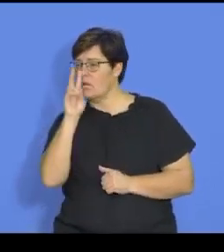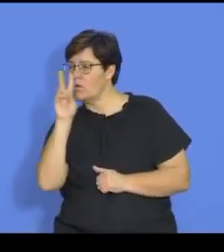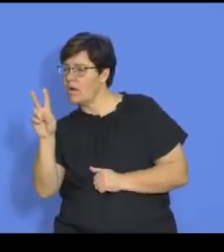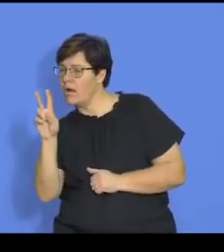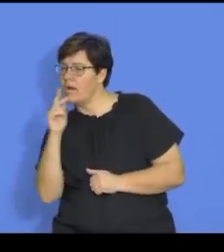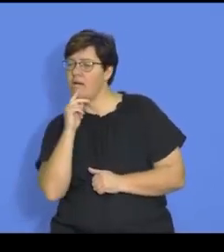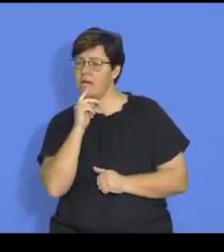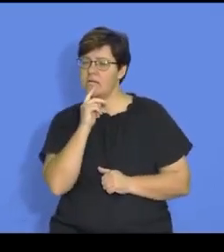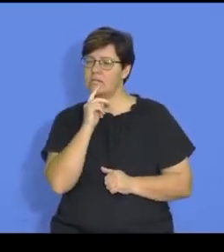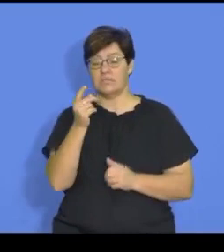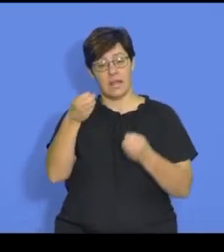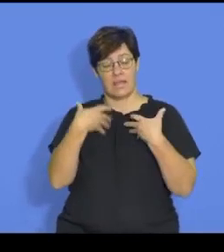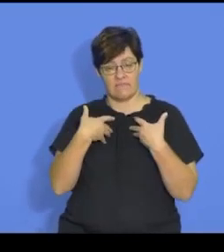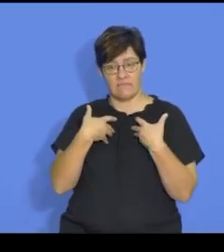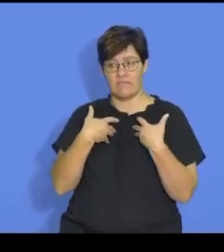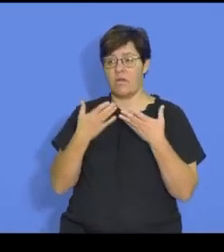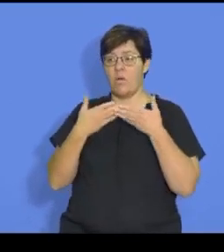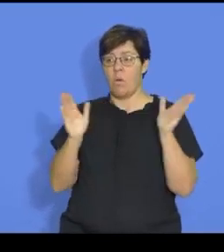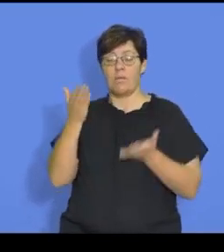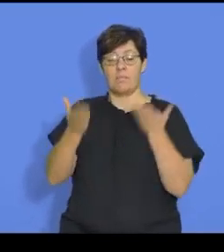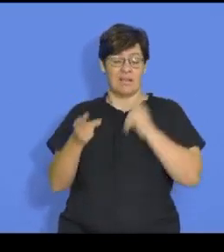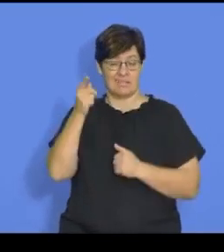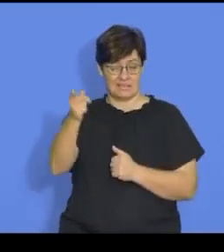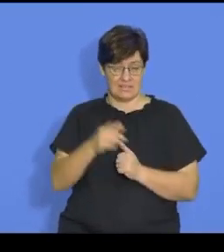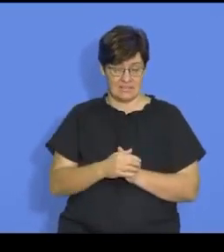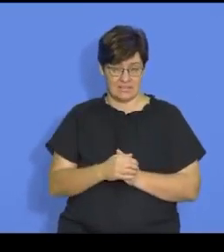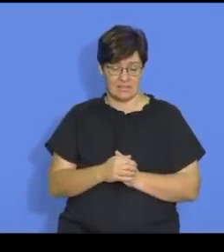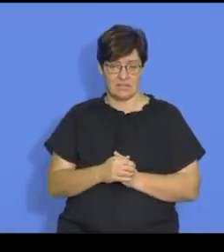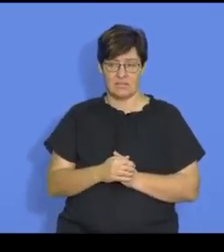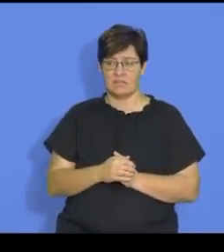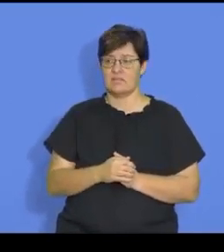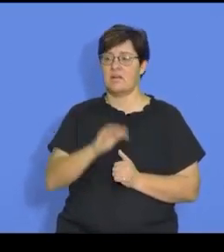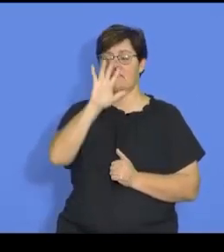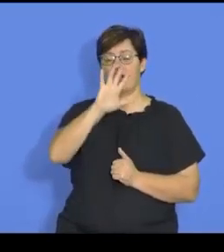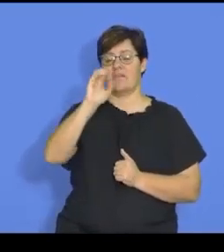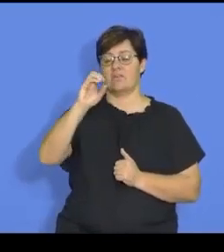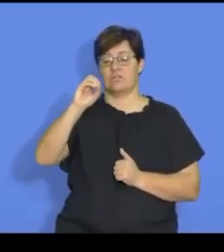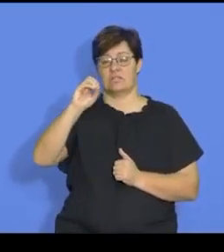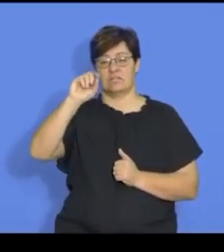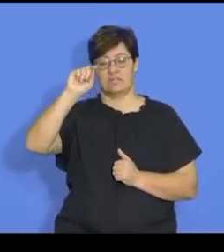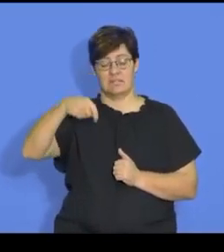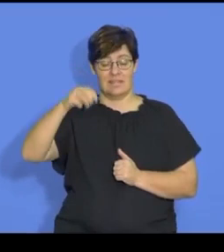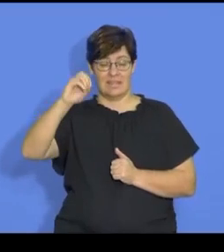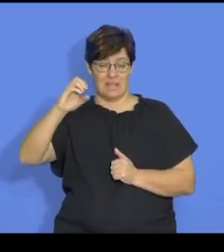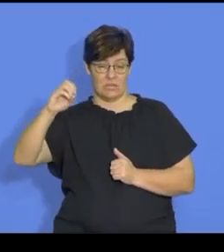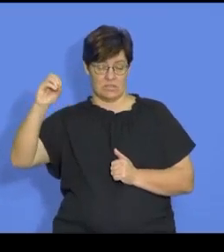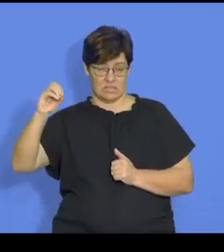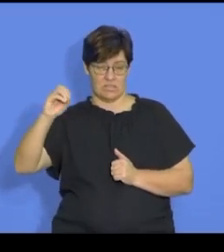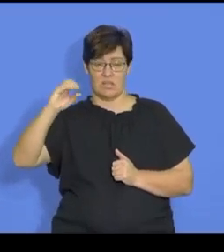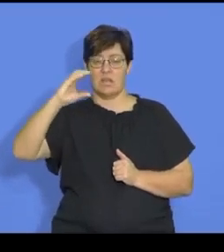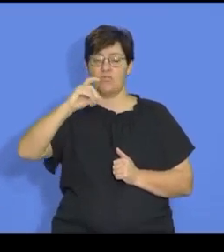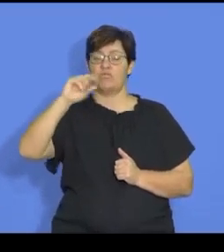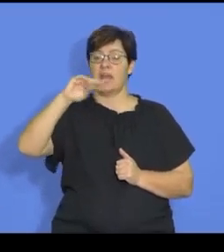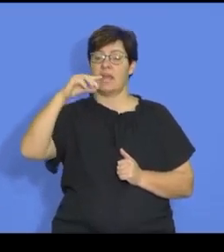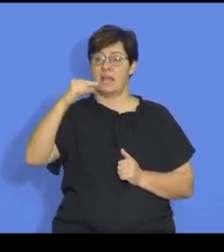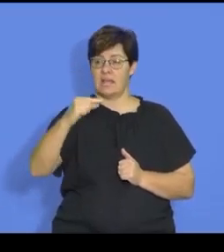ledger accounts, I'm given an opening balance that is brought down, 500,000 for Craig. Then I notice